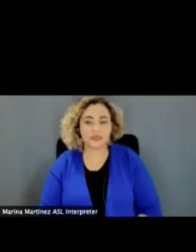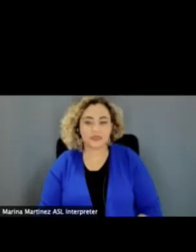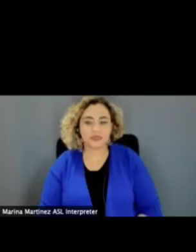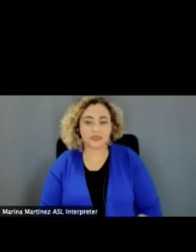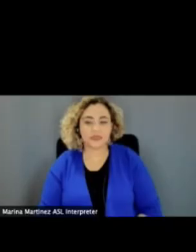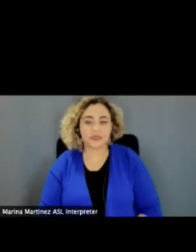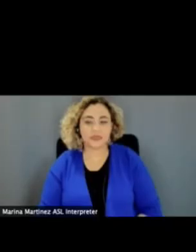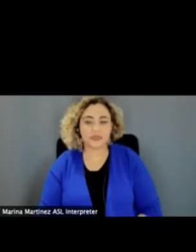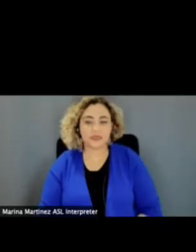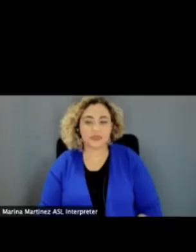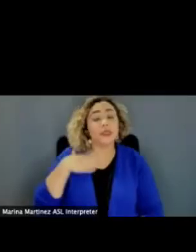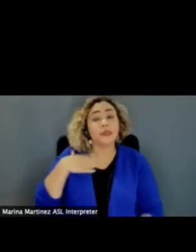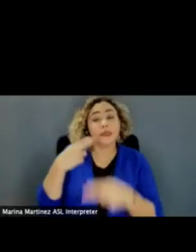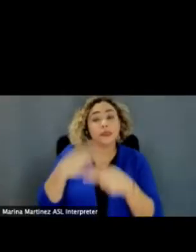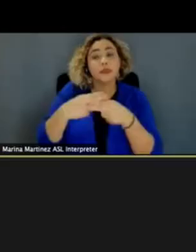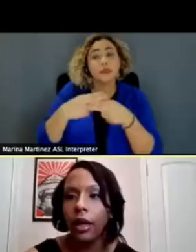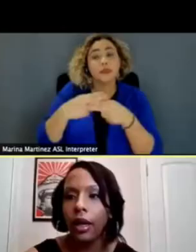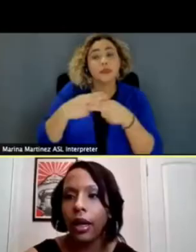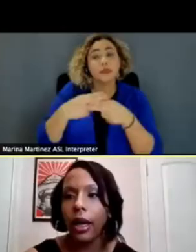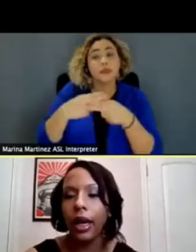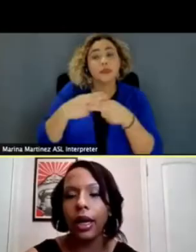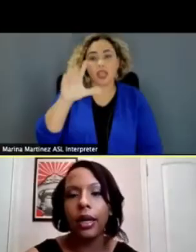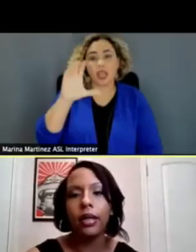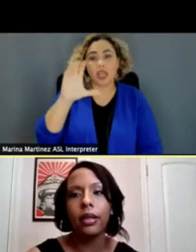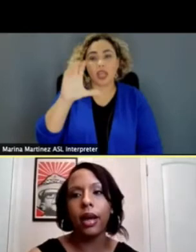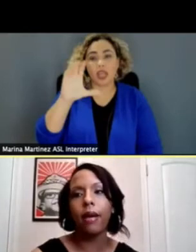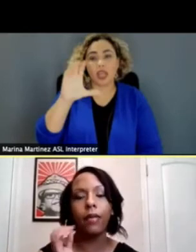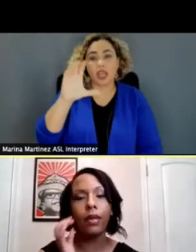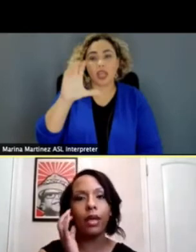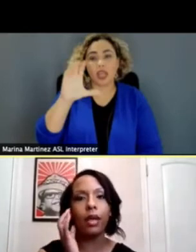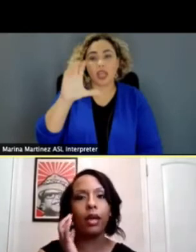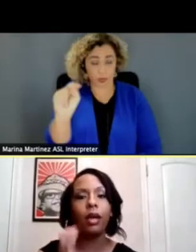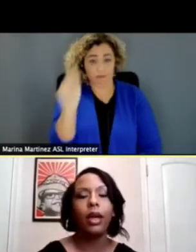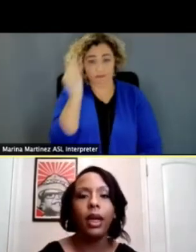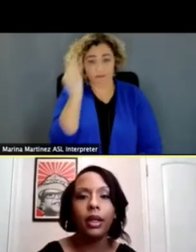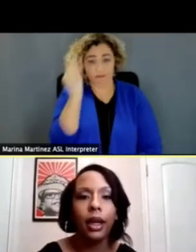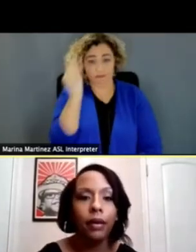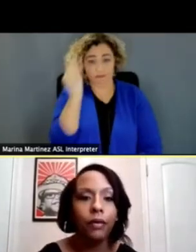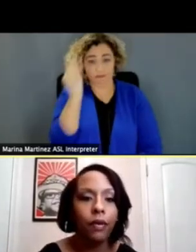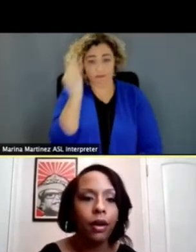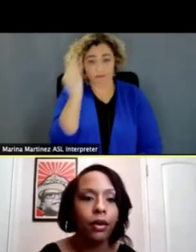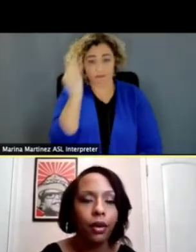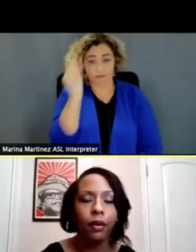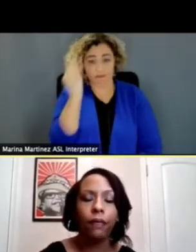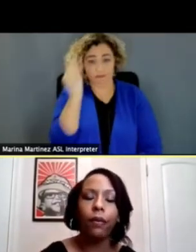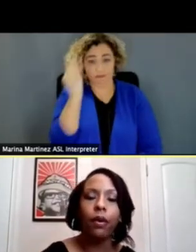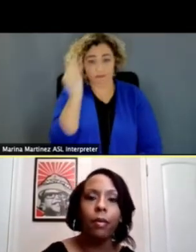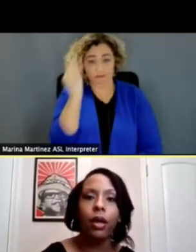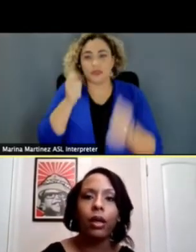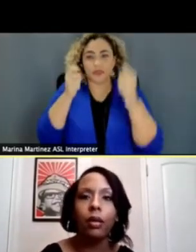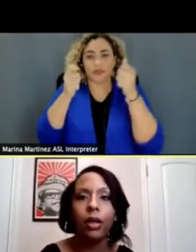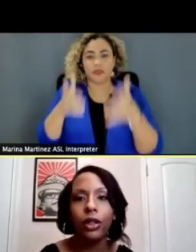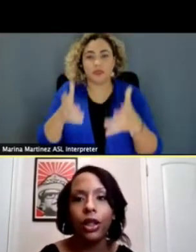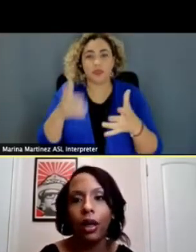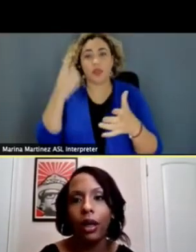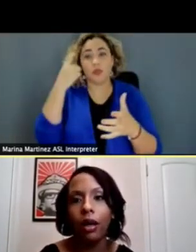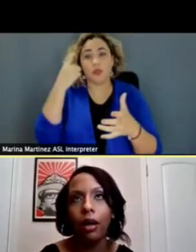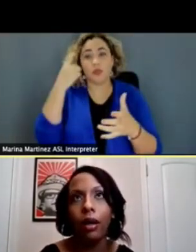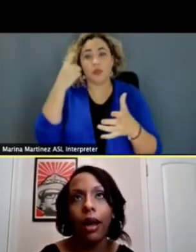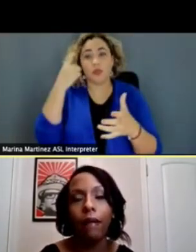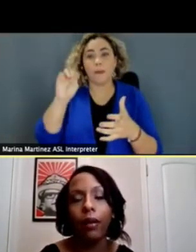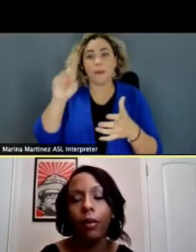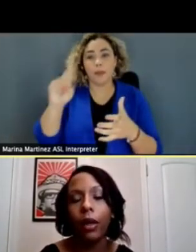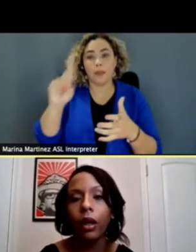My name is Chanel Compton, and I'm the executive director for the Maryland